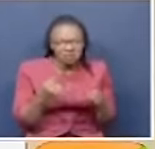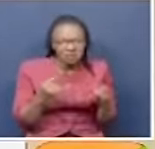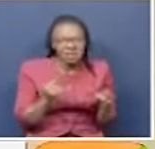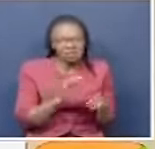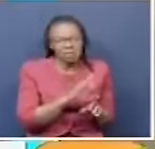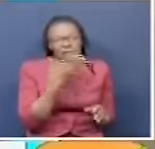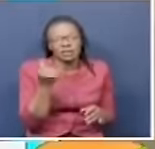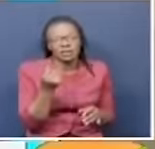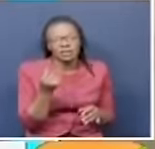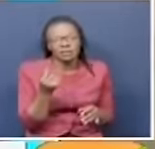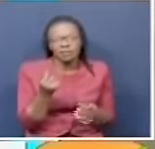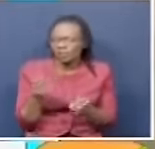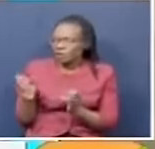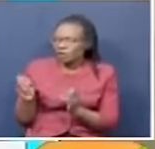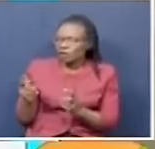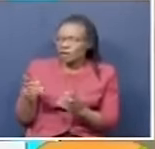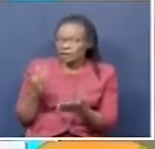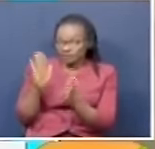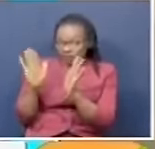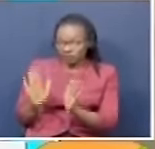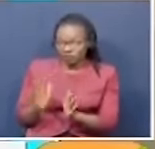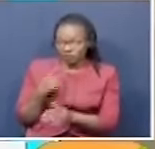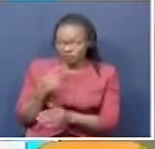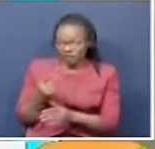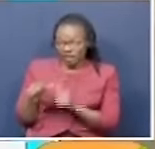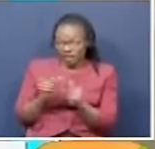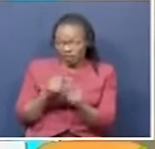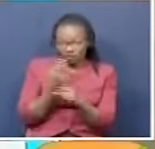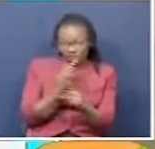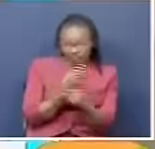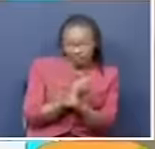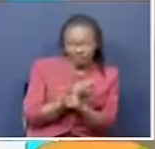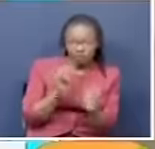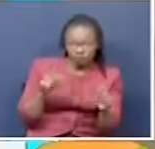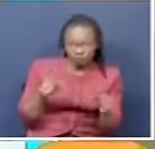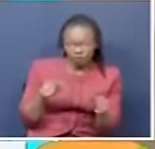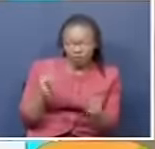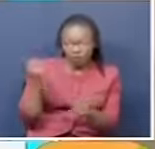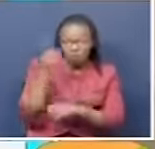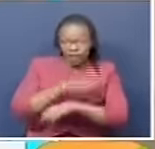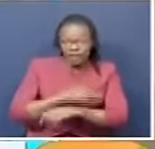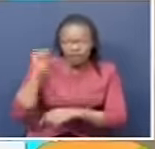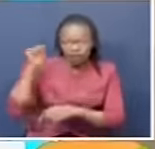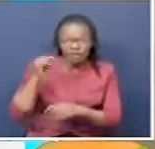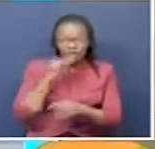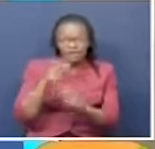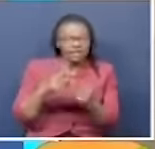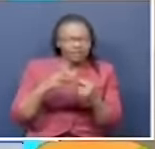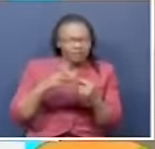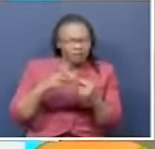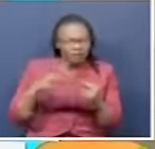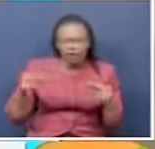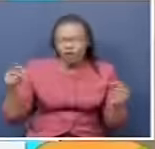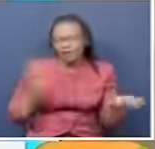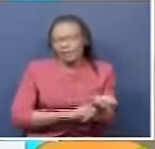base, I don't know if... And it's important to point this out about the scenarios. One day in politics is a long time. Yes. A lot can change. This